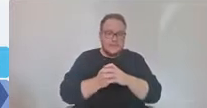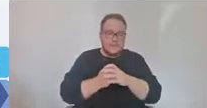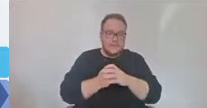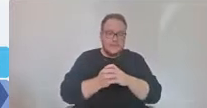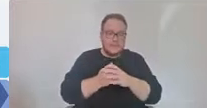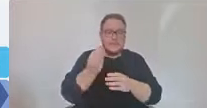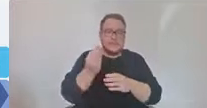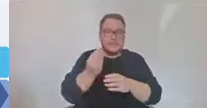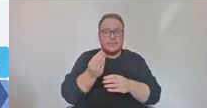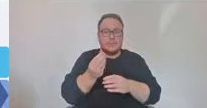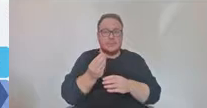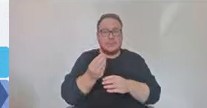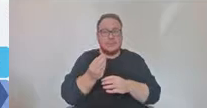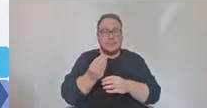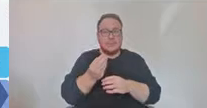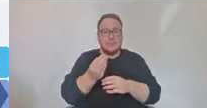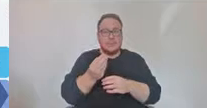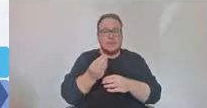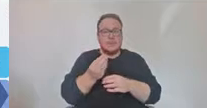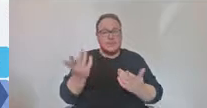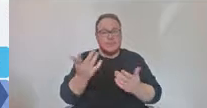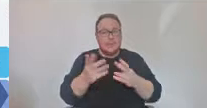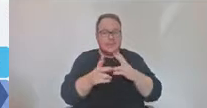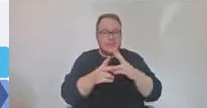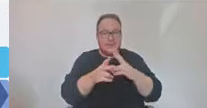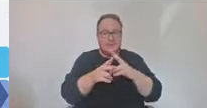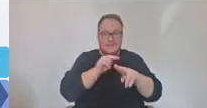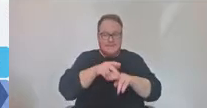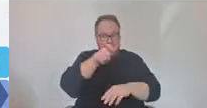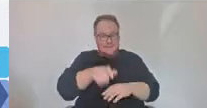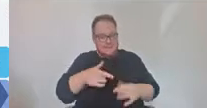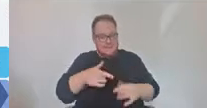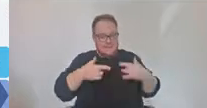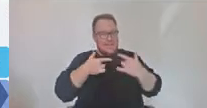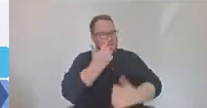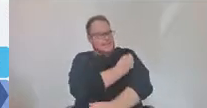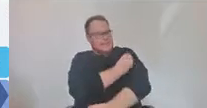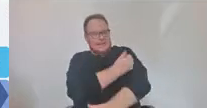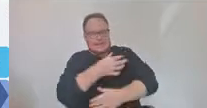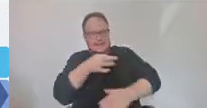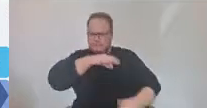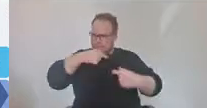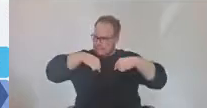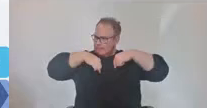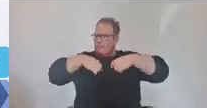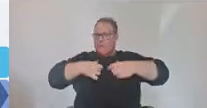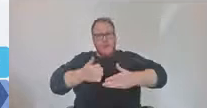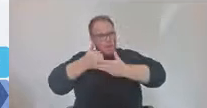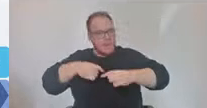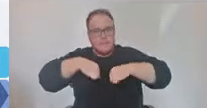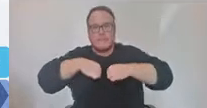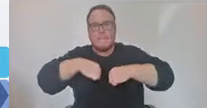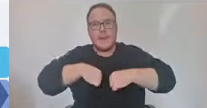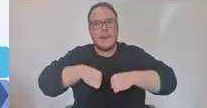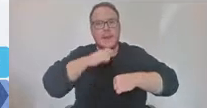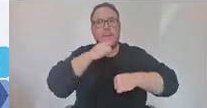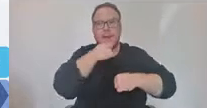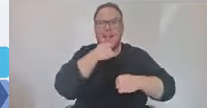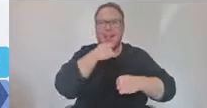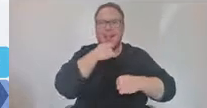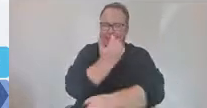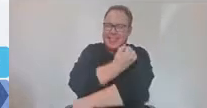had a really high benefit to you as an individual from preventing hospitalisation and death. As we've dropped through the age cohorts,